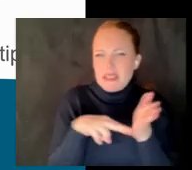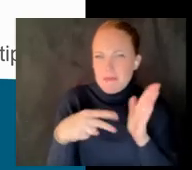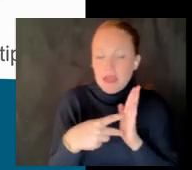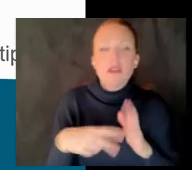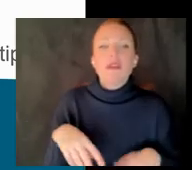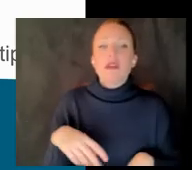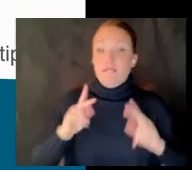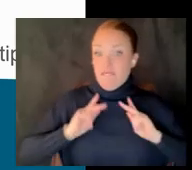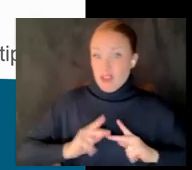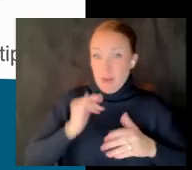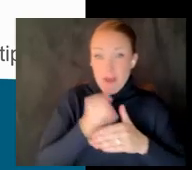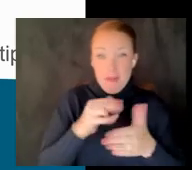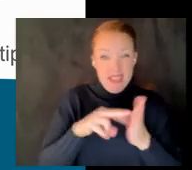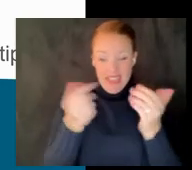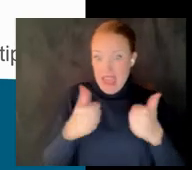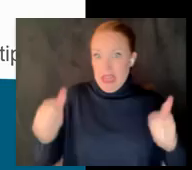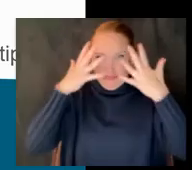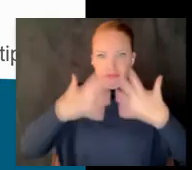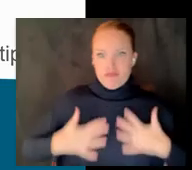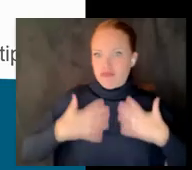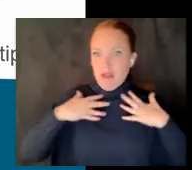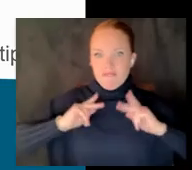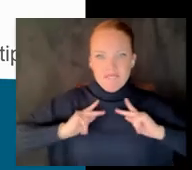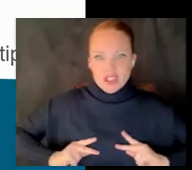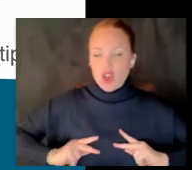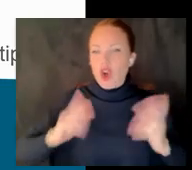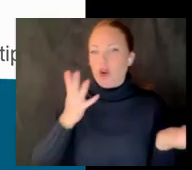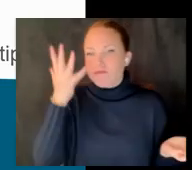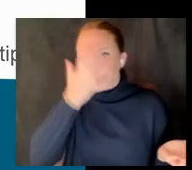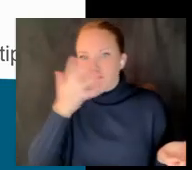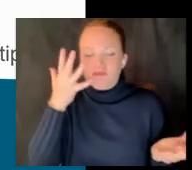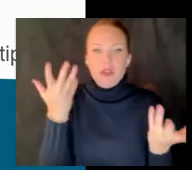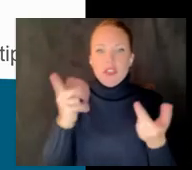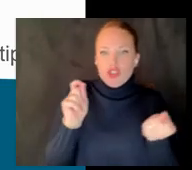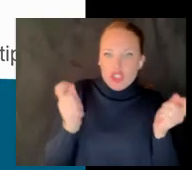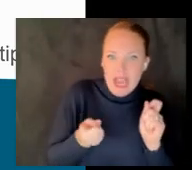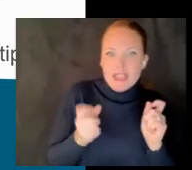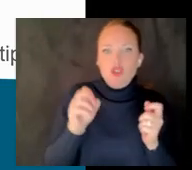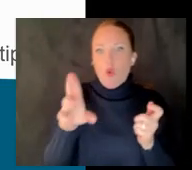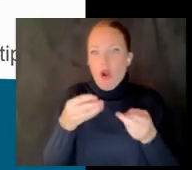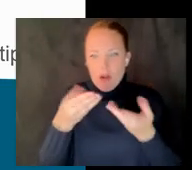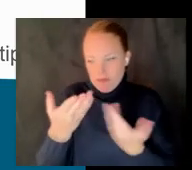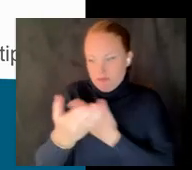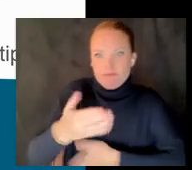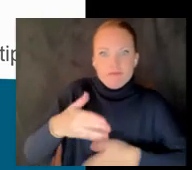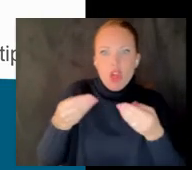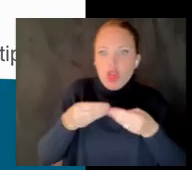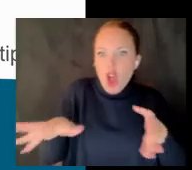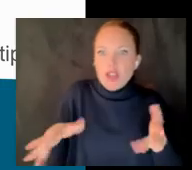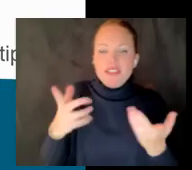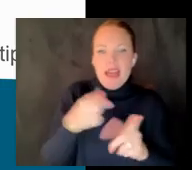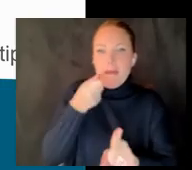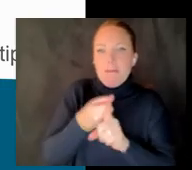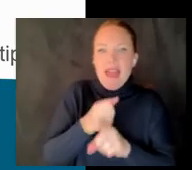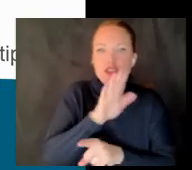to any physiological disorder, condition, cosmetic disfigurement, or anatomical loss affecting one or more of the following